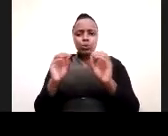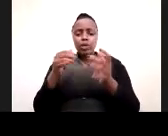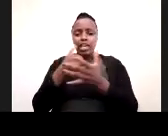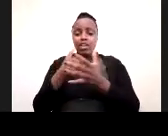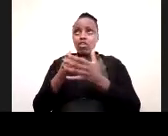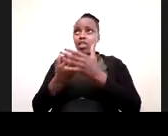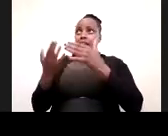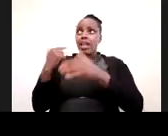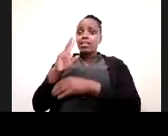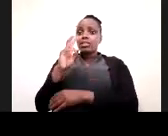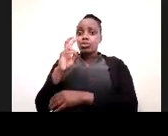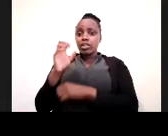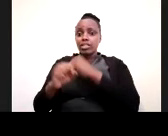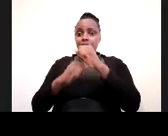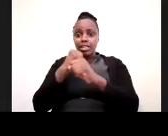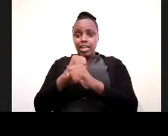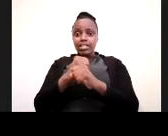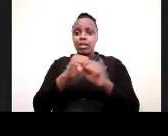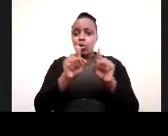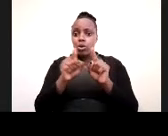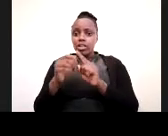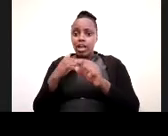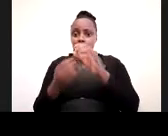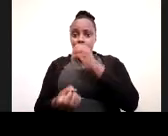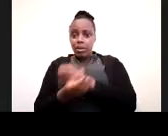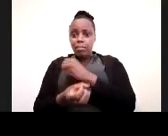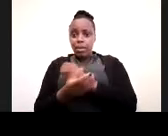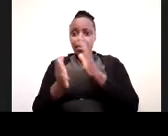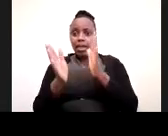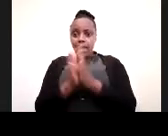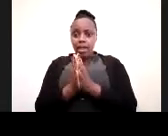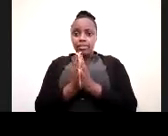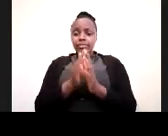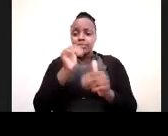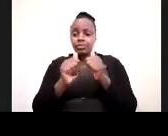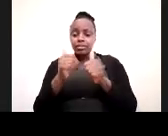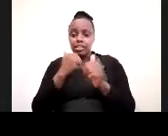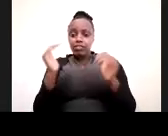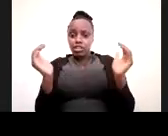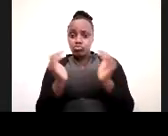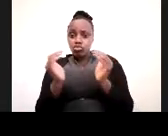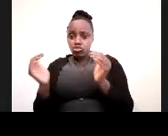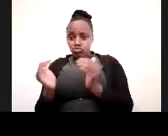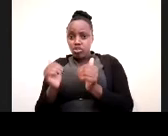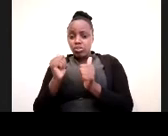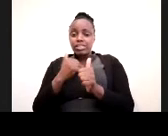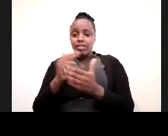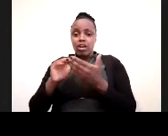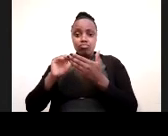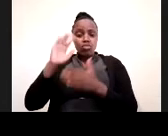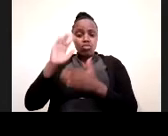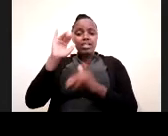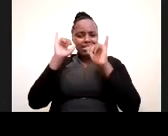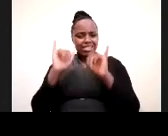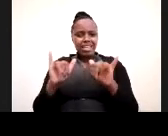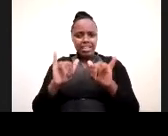from being a sort of niche product that's sold in relatively small outlets to being something that's much more mainstream and now